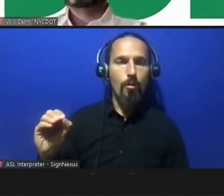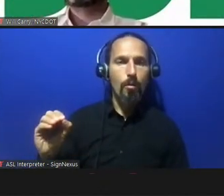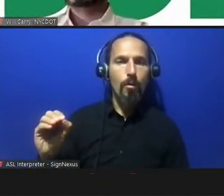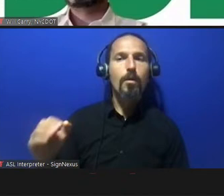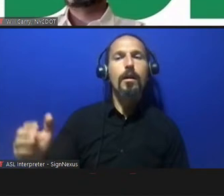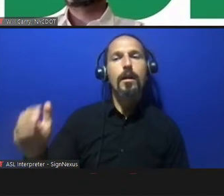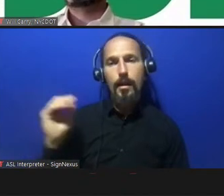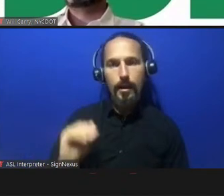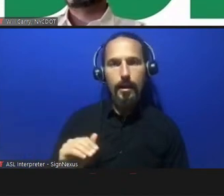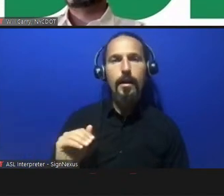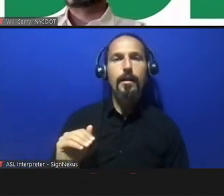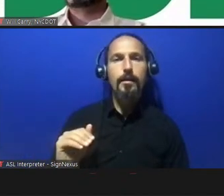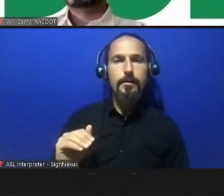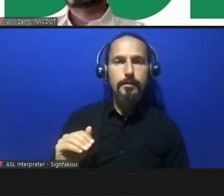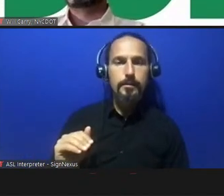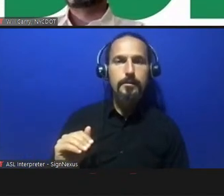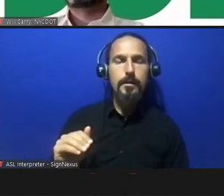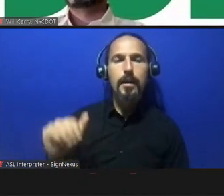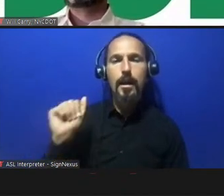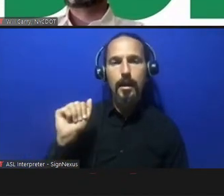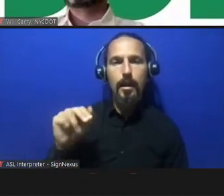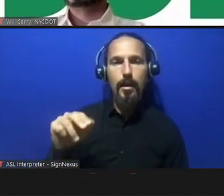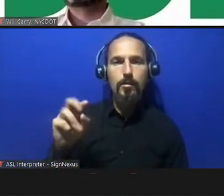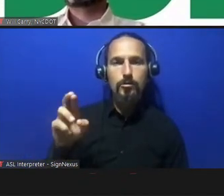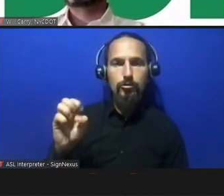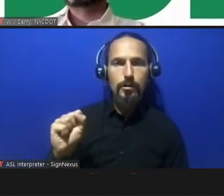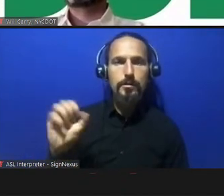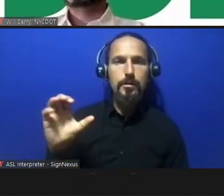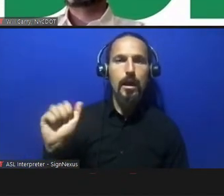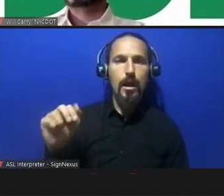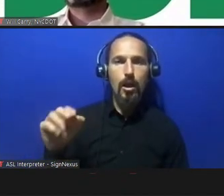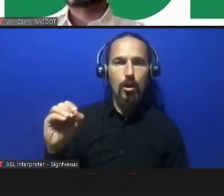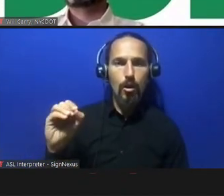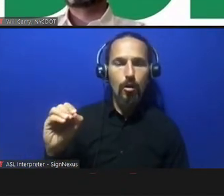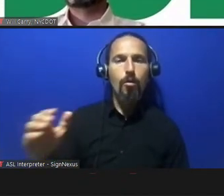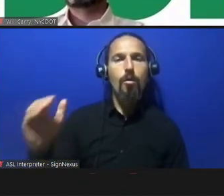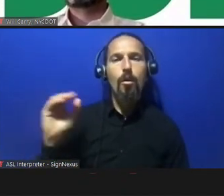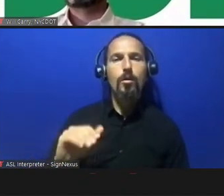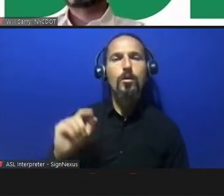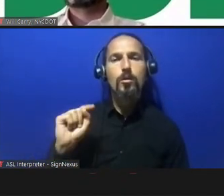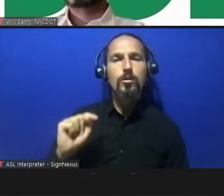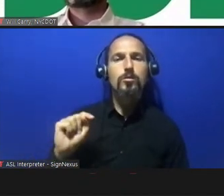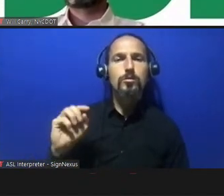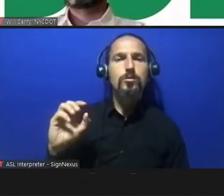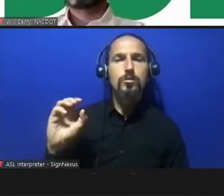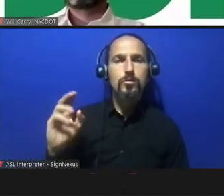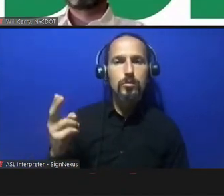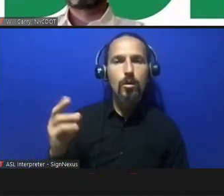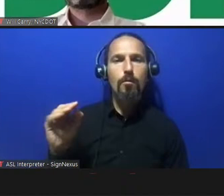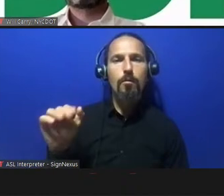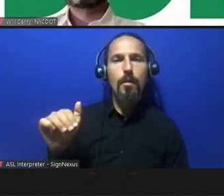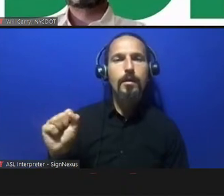the next speaker is andres cano followed by tomas santana